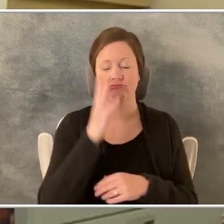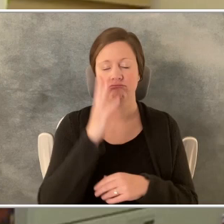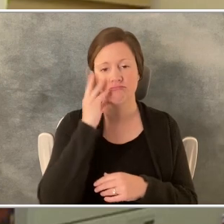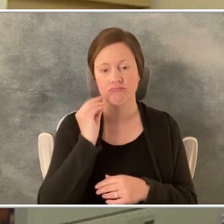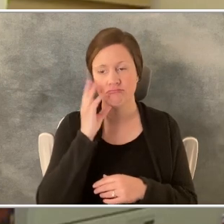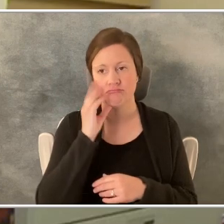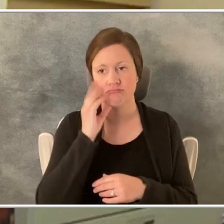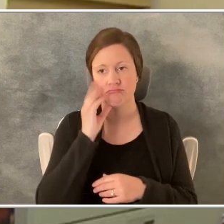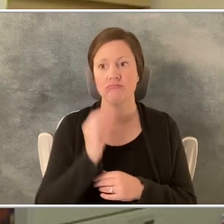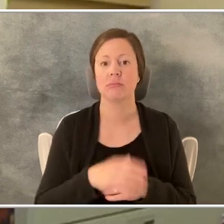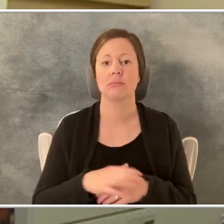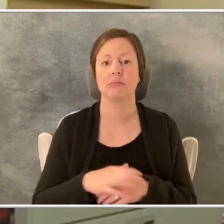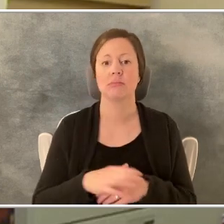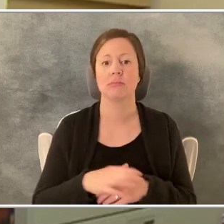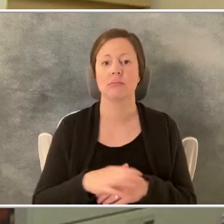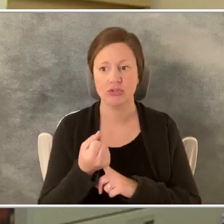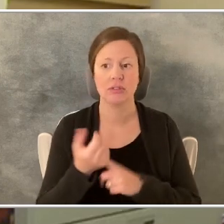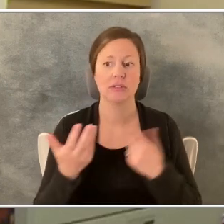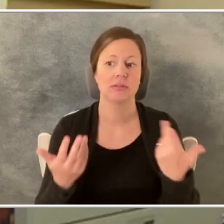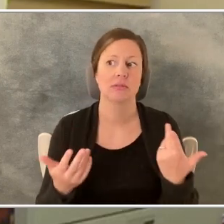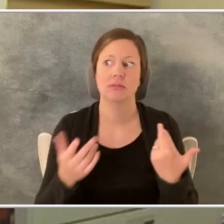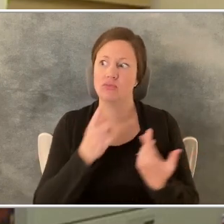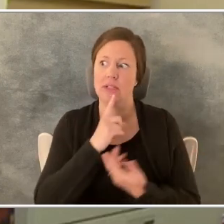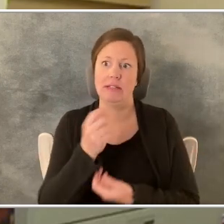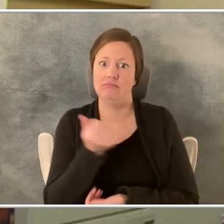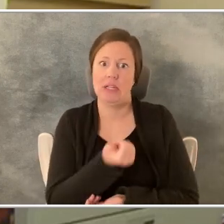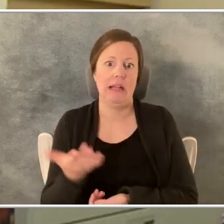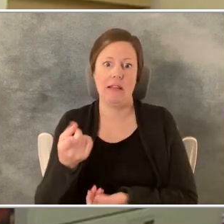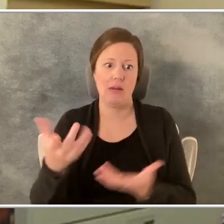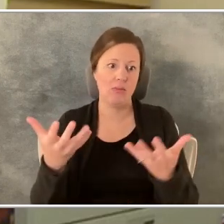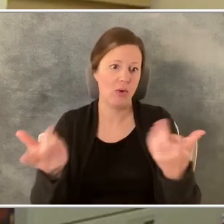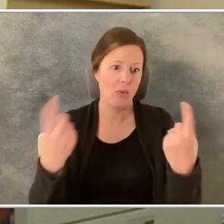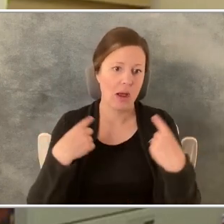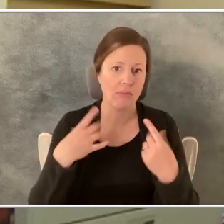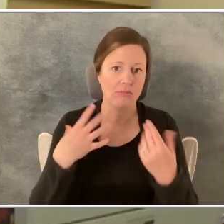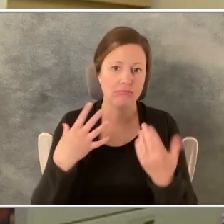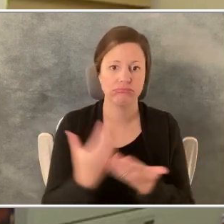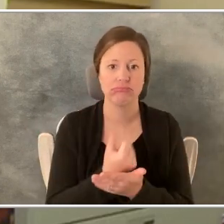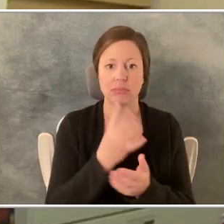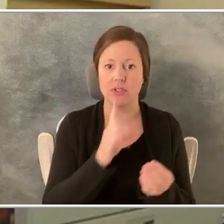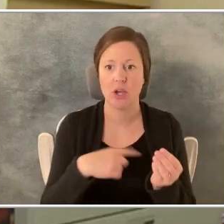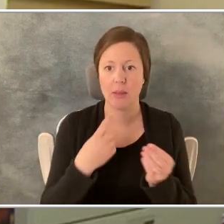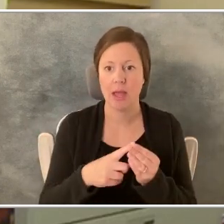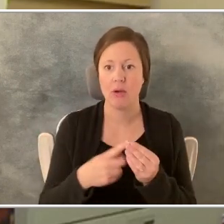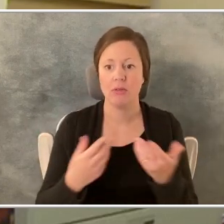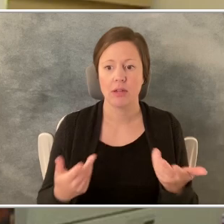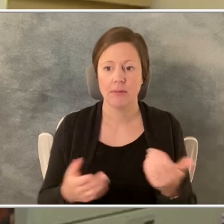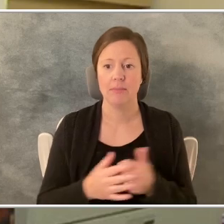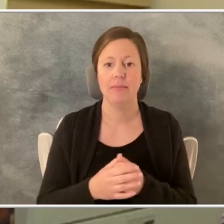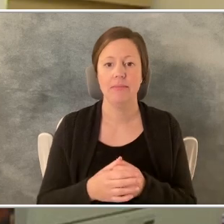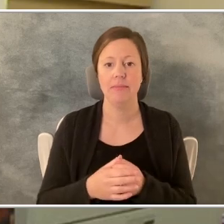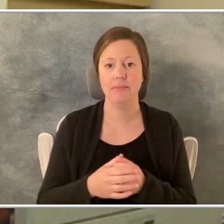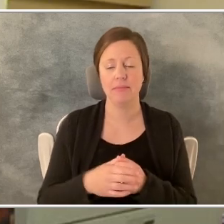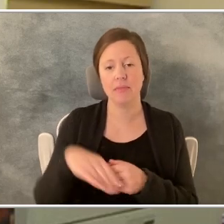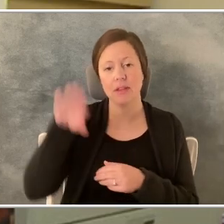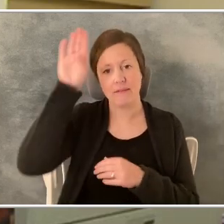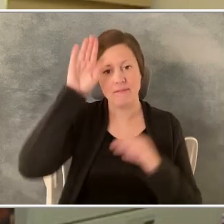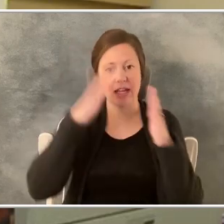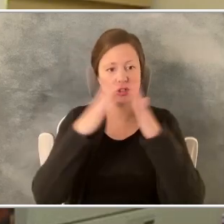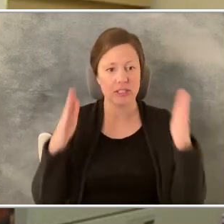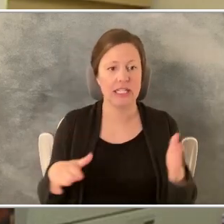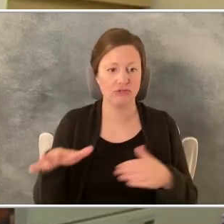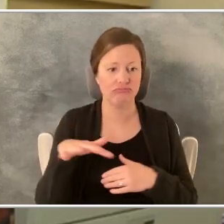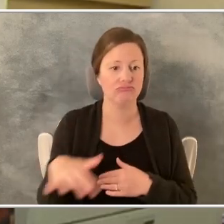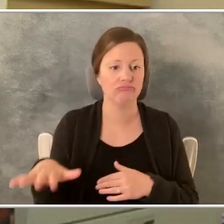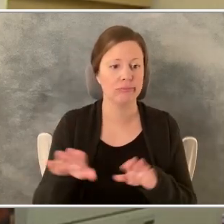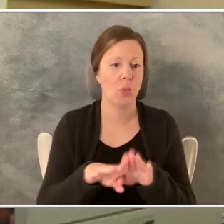condition or any condition that they would just like to come and talk about, the fire station is open, and we